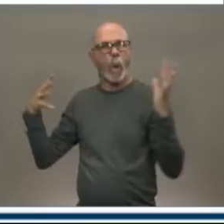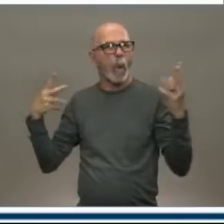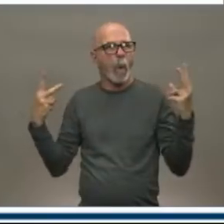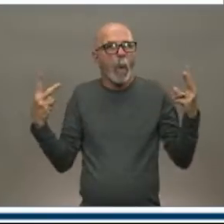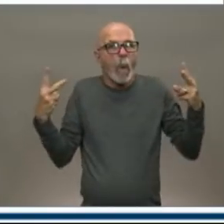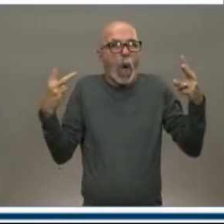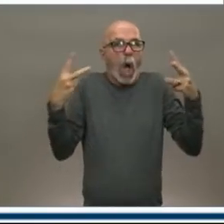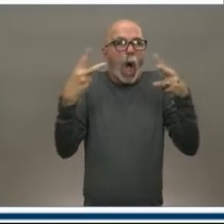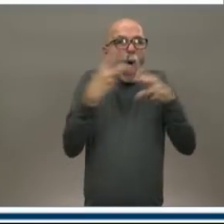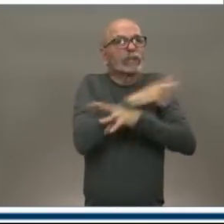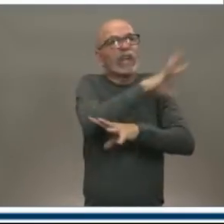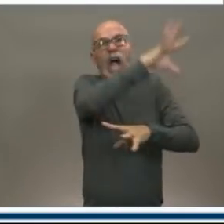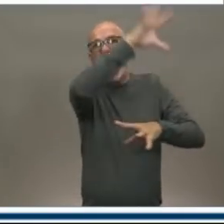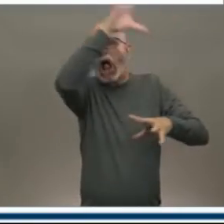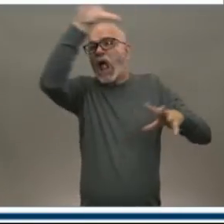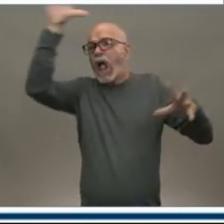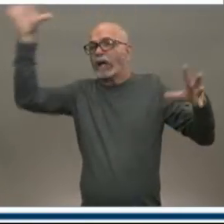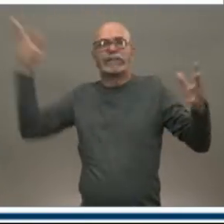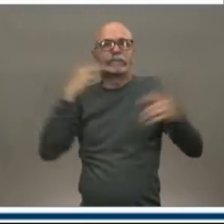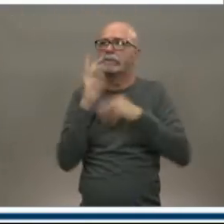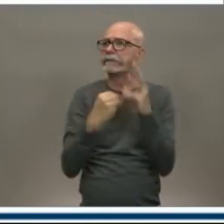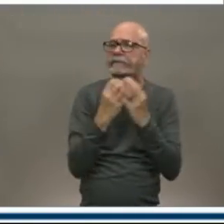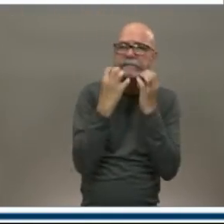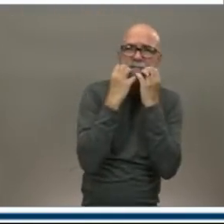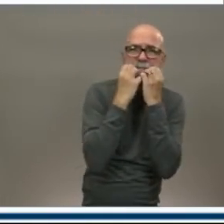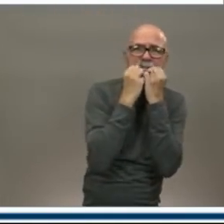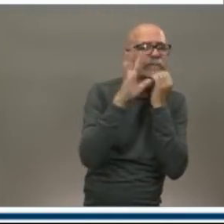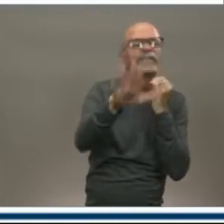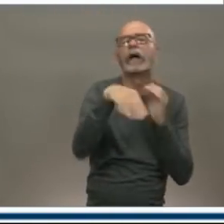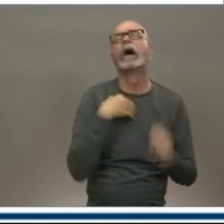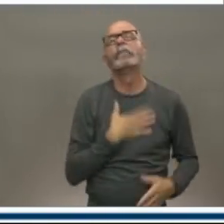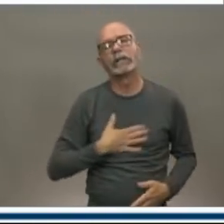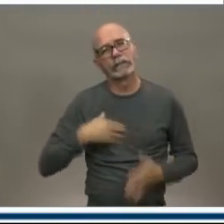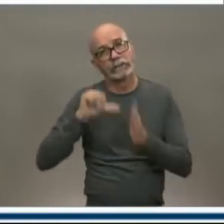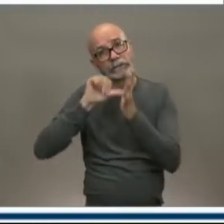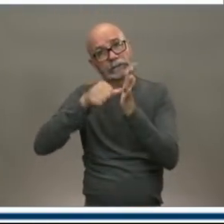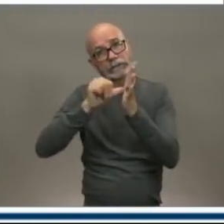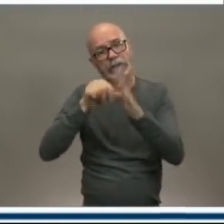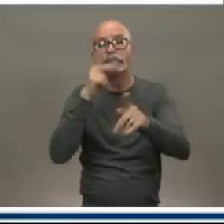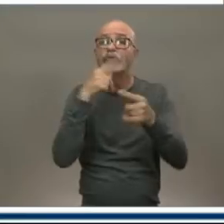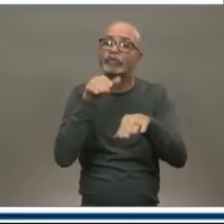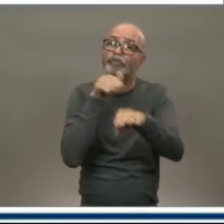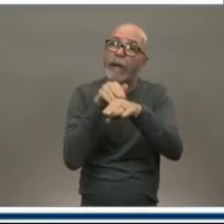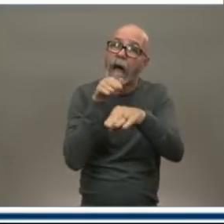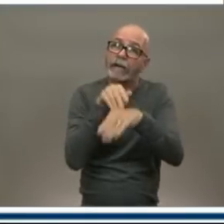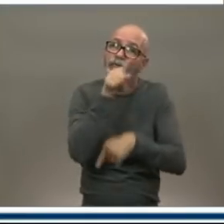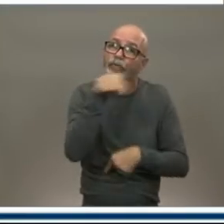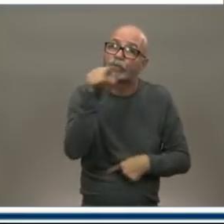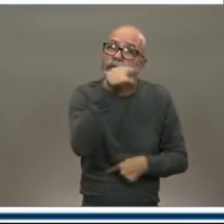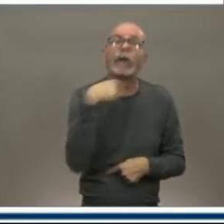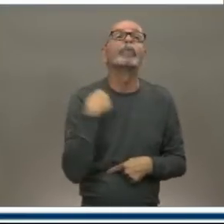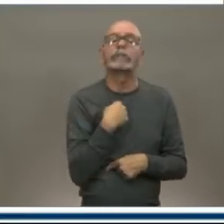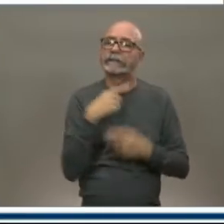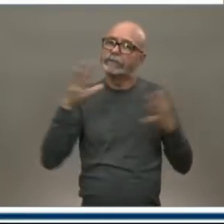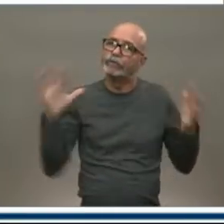internationally, it needs to be a strong reminder to all Nova Scotians that the things we have in